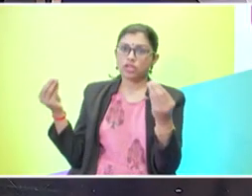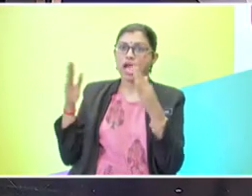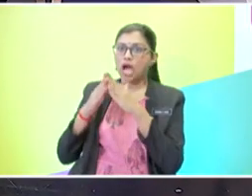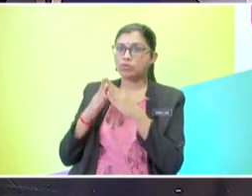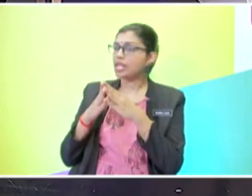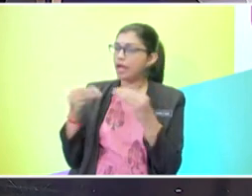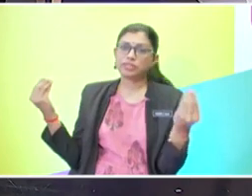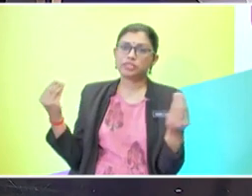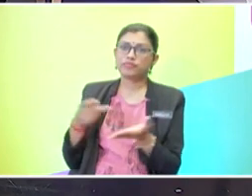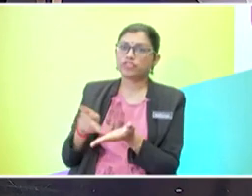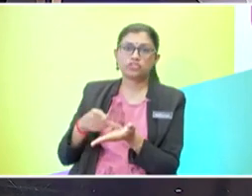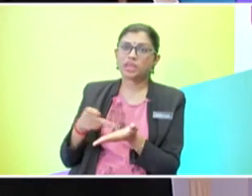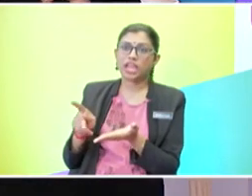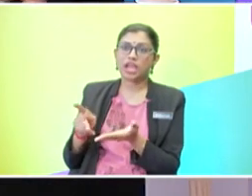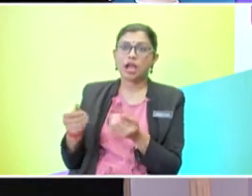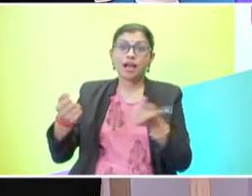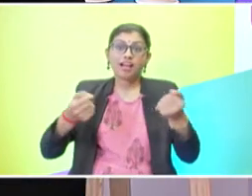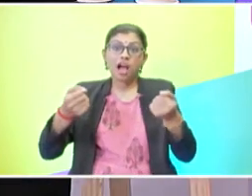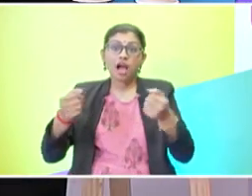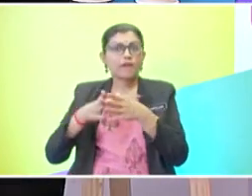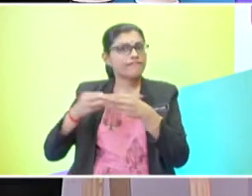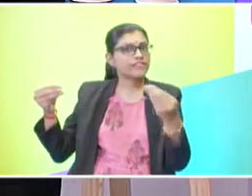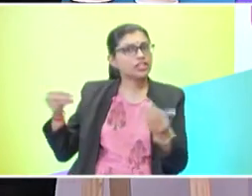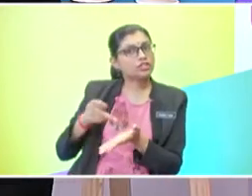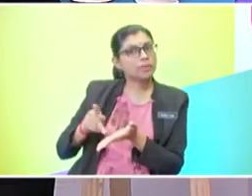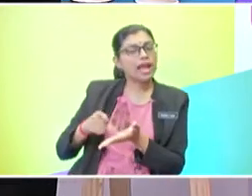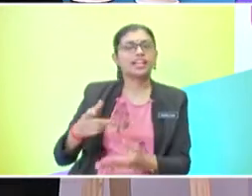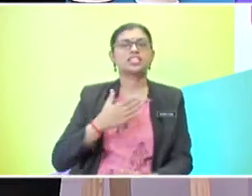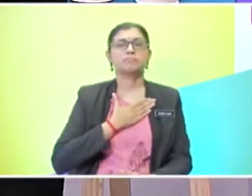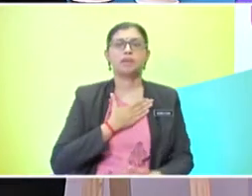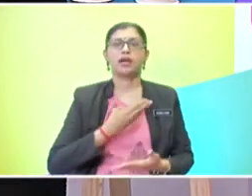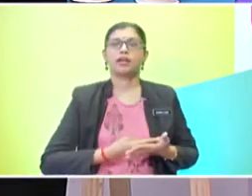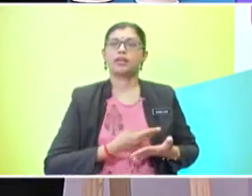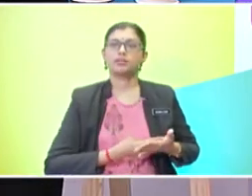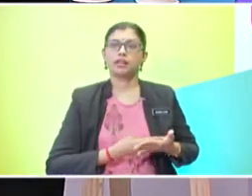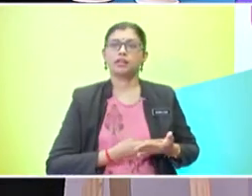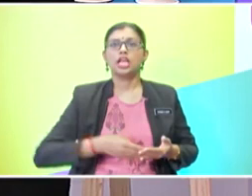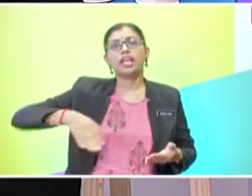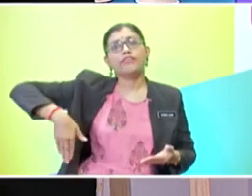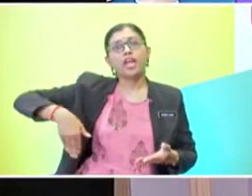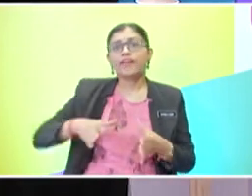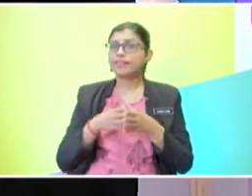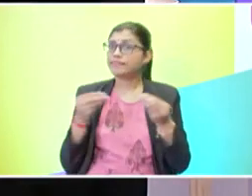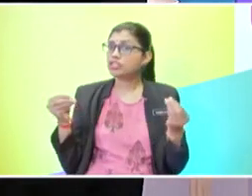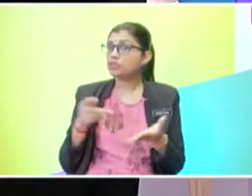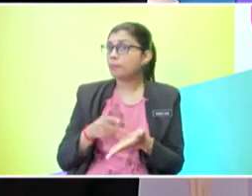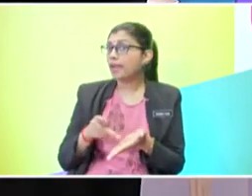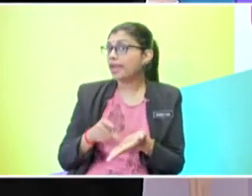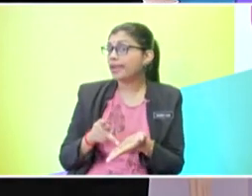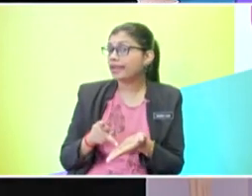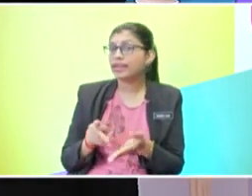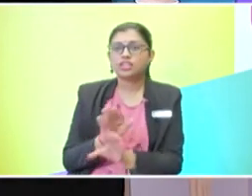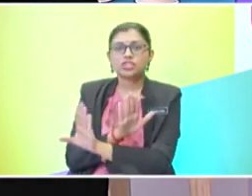to us. Yes, that means if you fully paid for your car installment, your house, then it becomes your asset. I see. Okay, nowadays people like